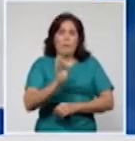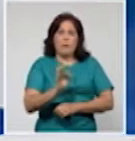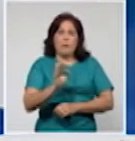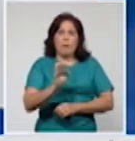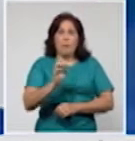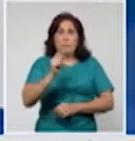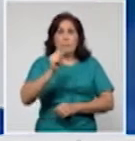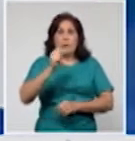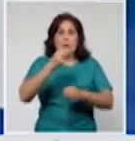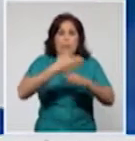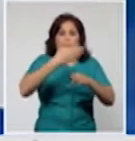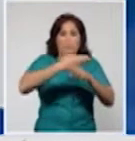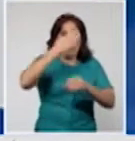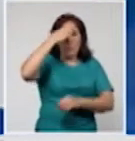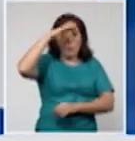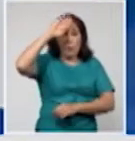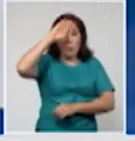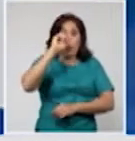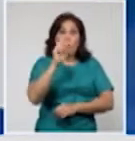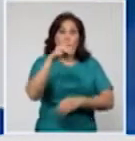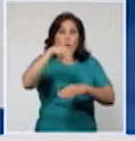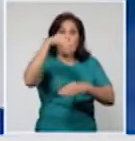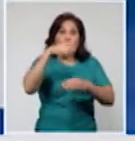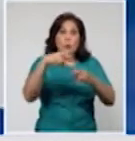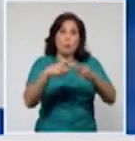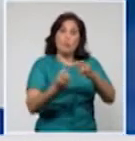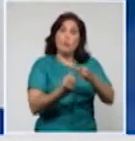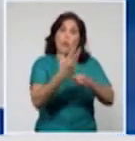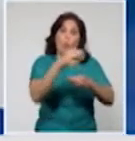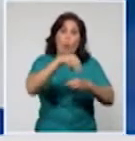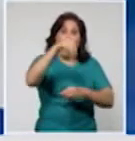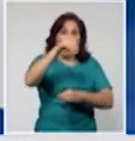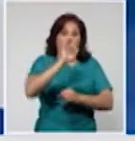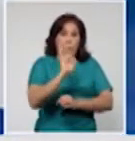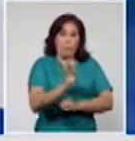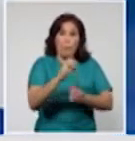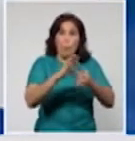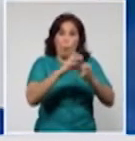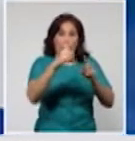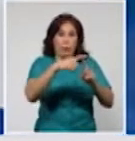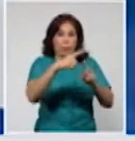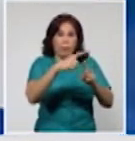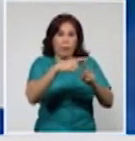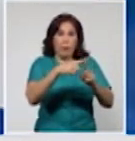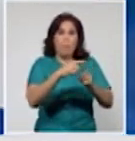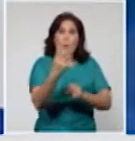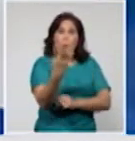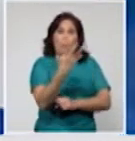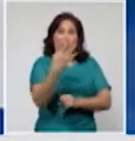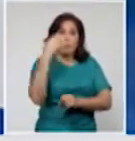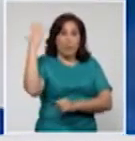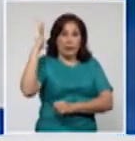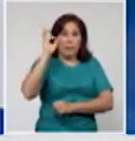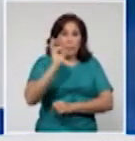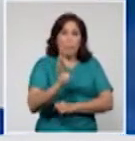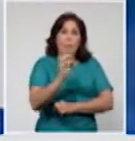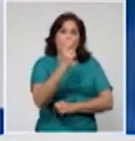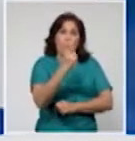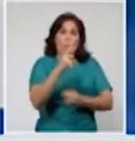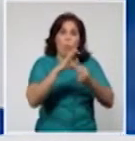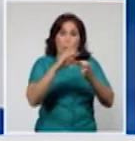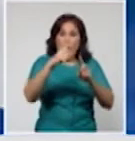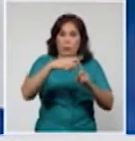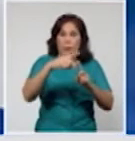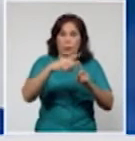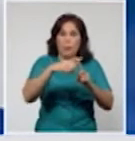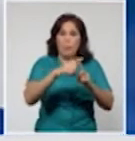cases from Guantanamo belong to the municipalities of Guantanamo, with 2, and